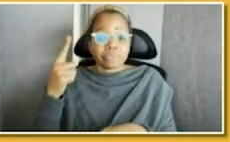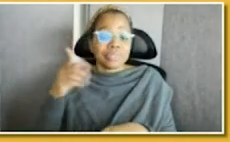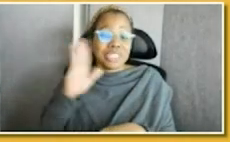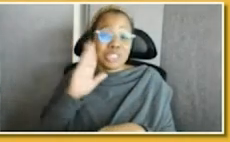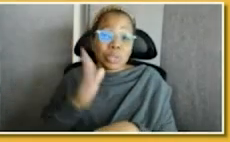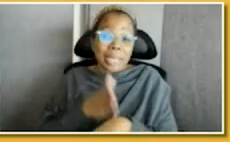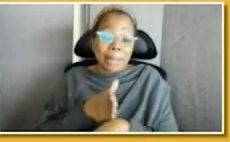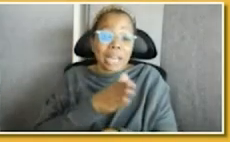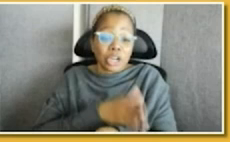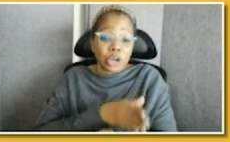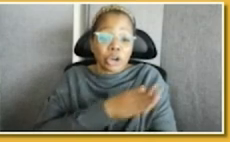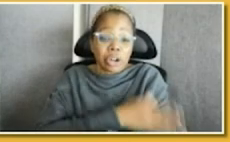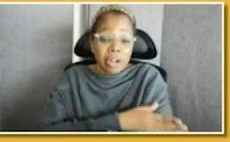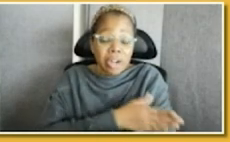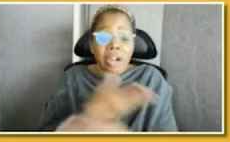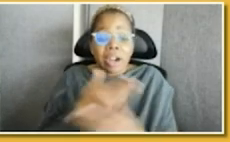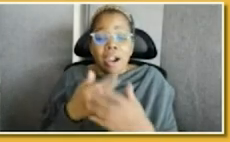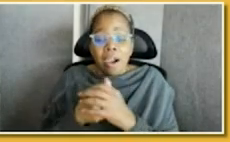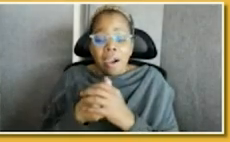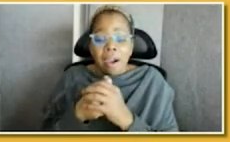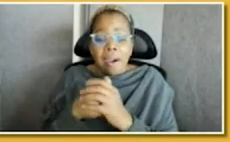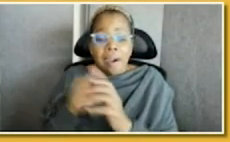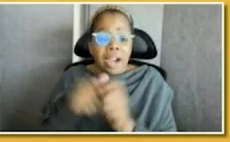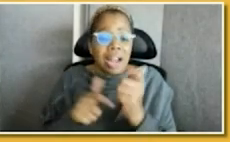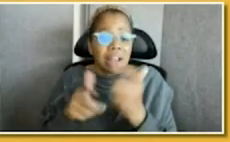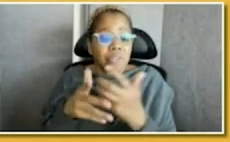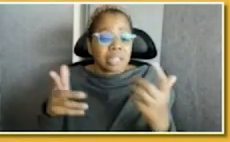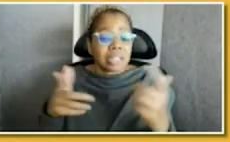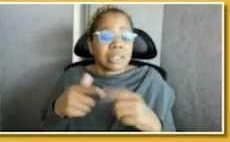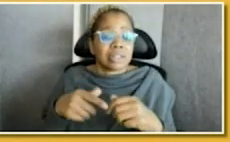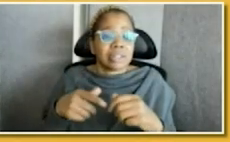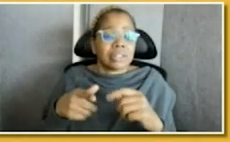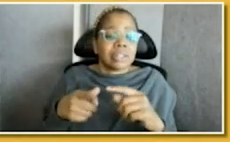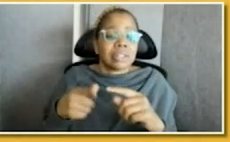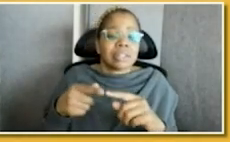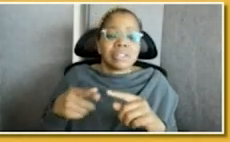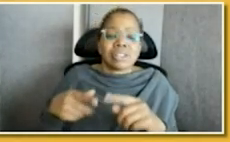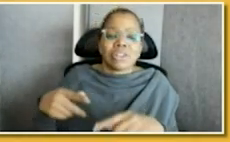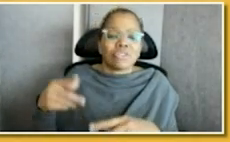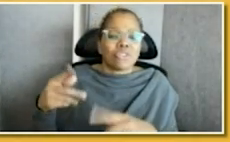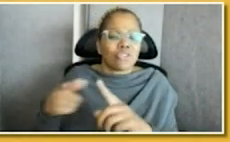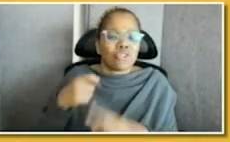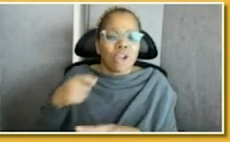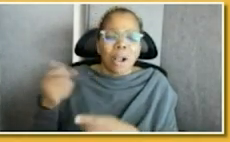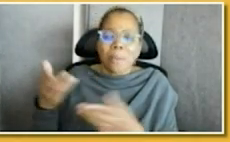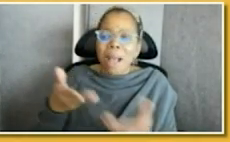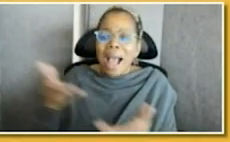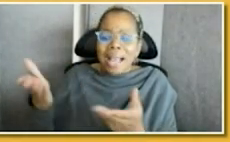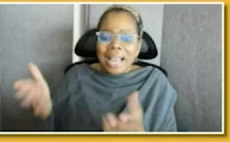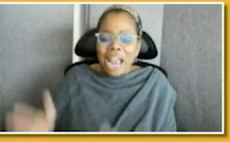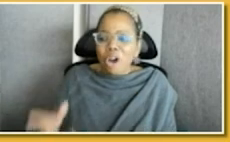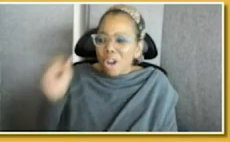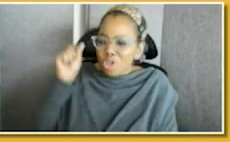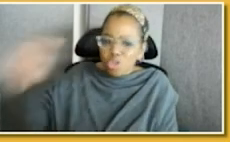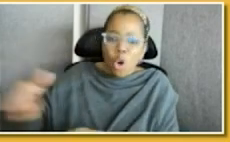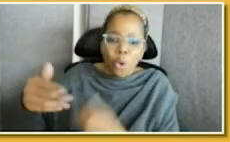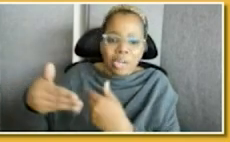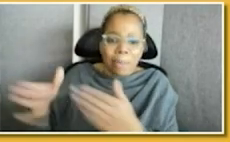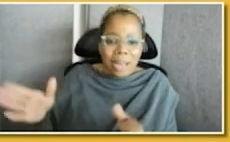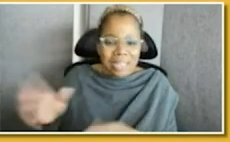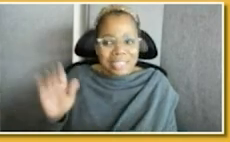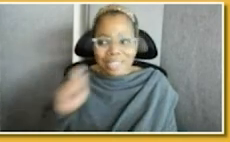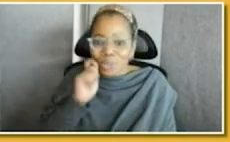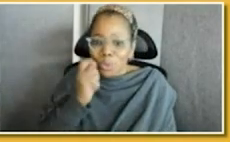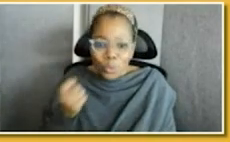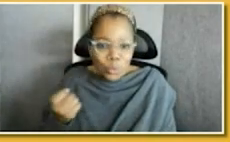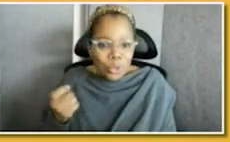You know, everything from a carrier throwing a package down the street, how that's not cool out there today. You know, we got to change